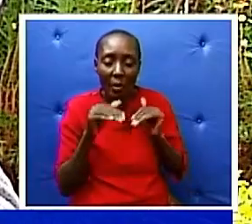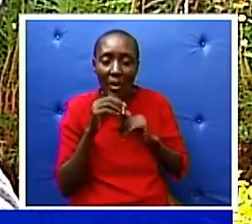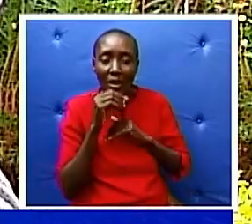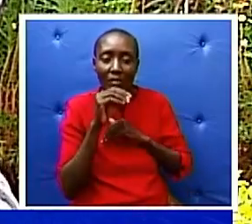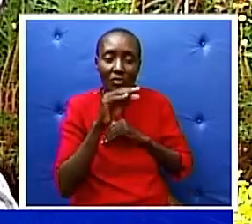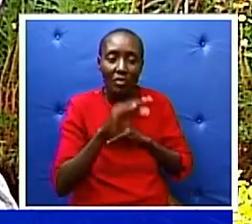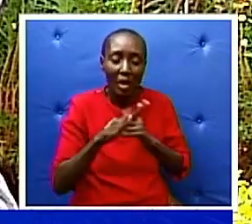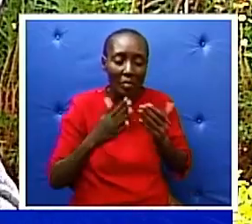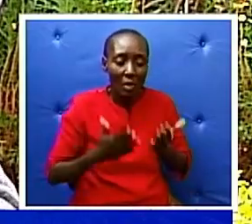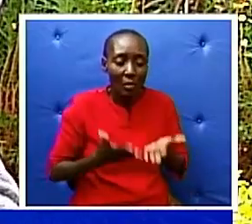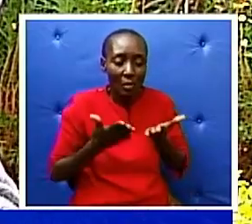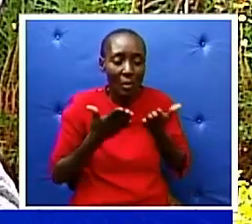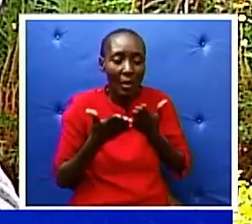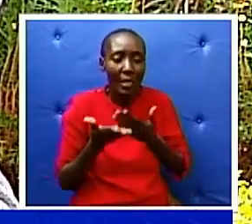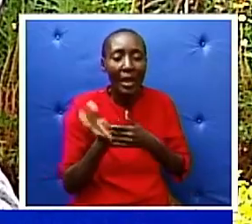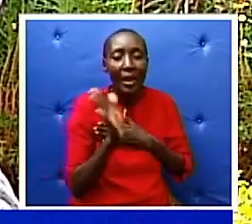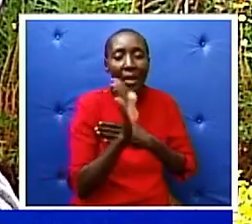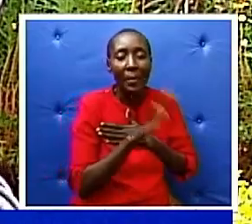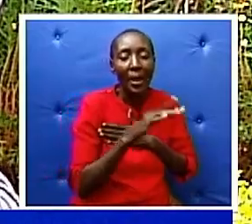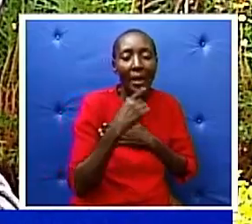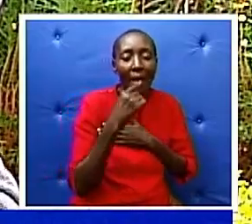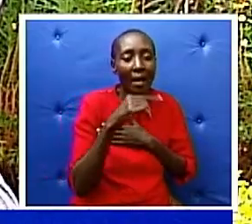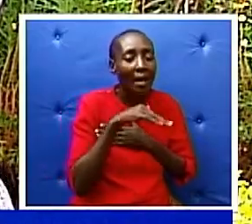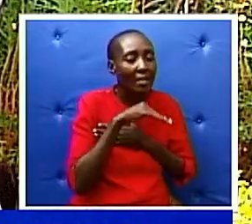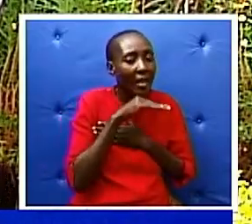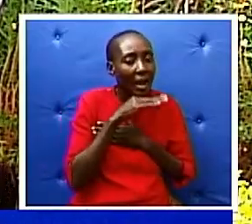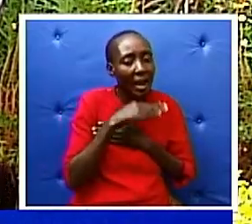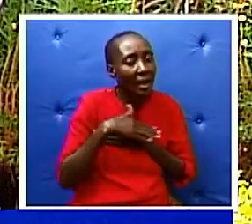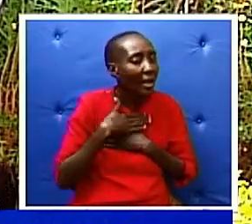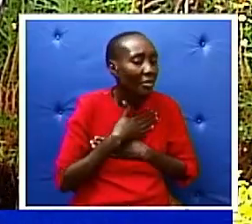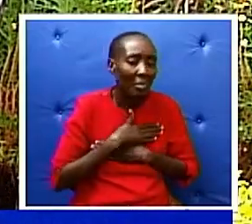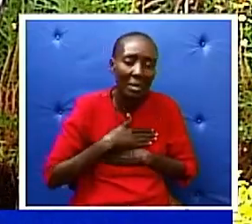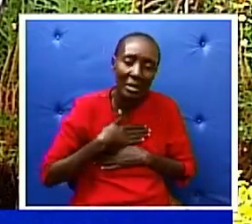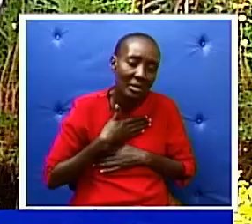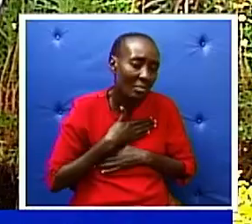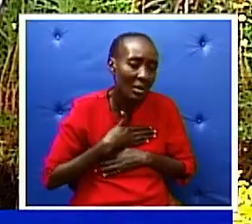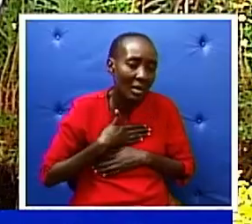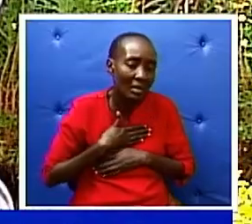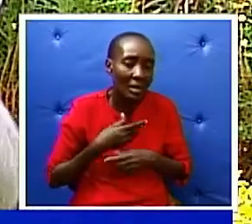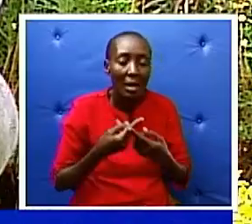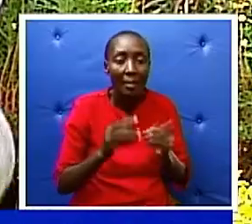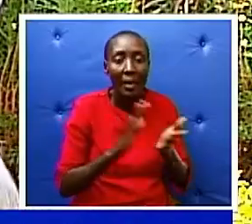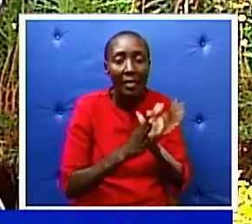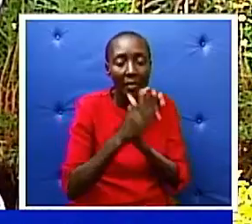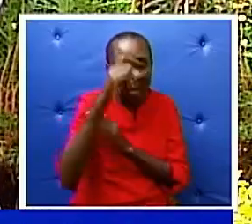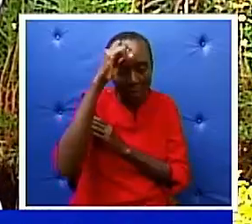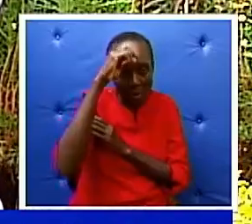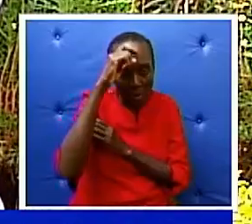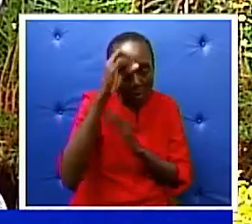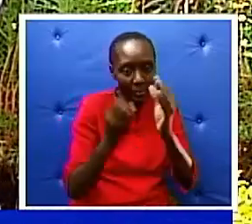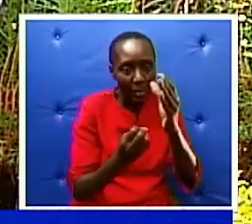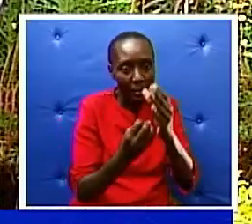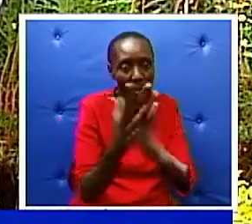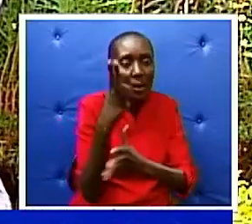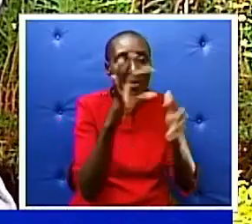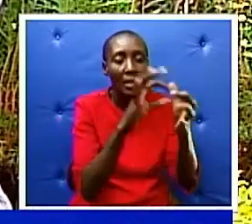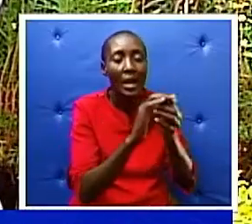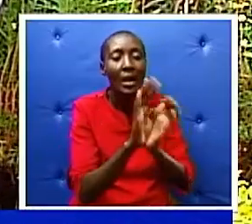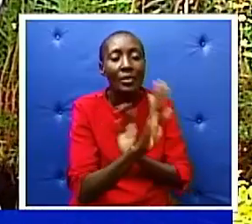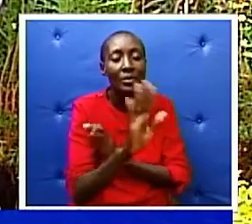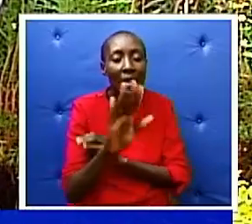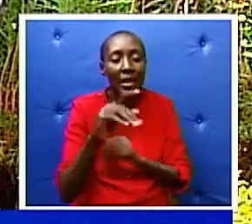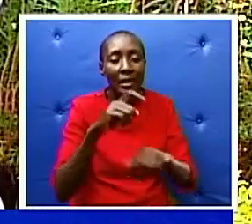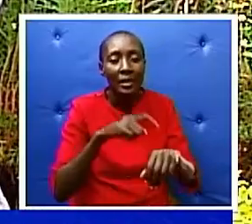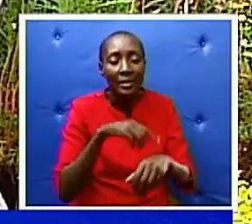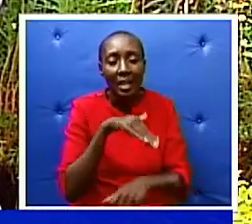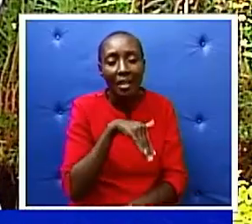better and then come back and say Baba niachie. So they did a clever thing and launched the alliance while Baba was still